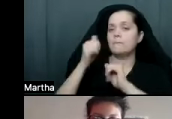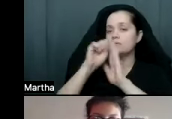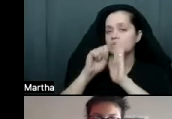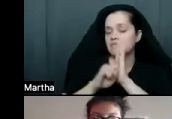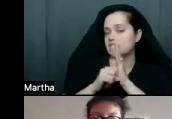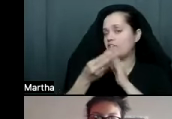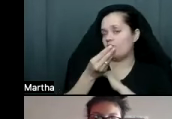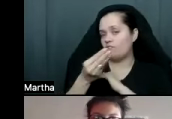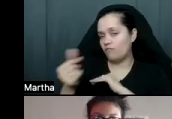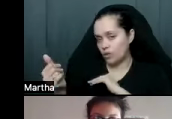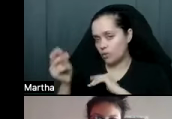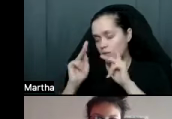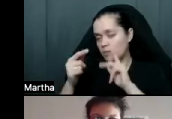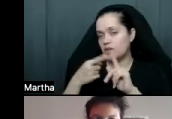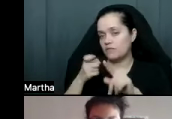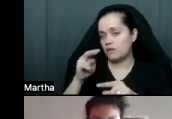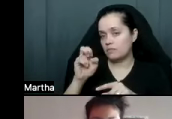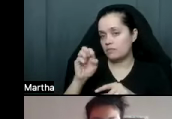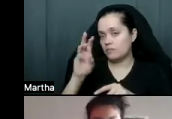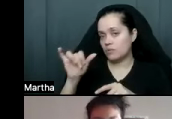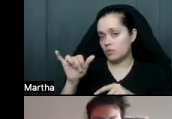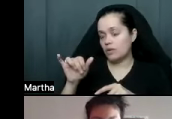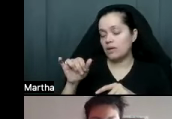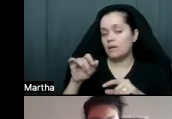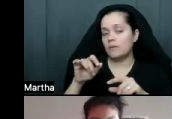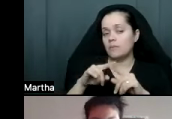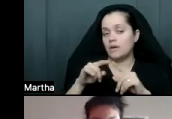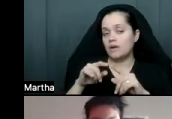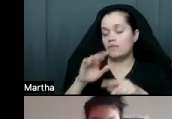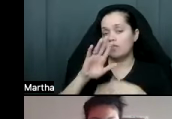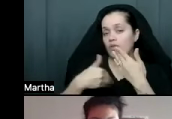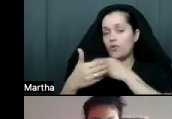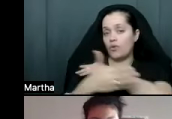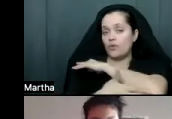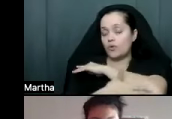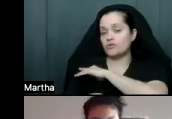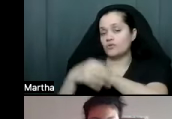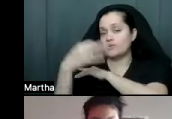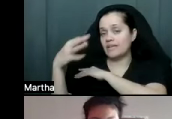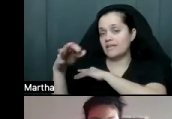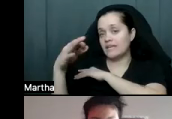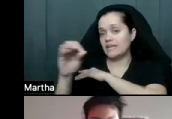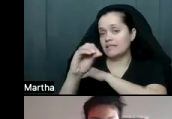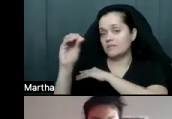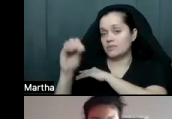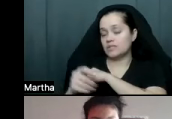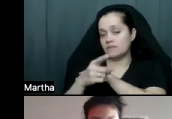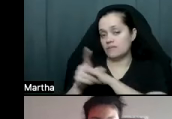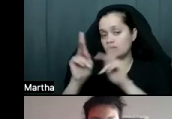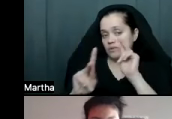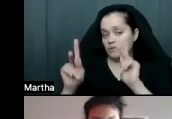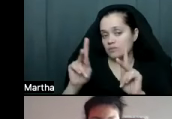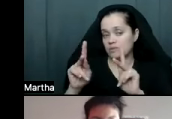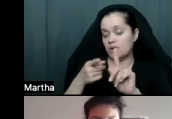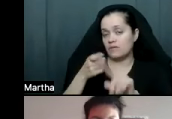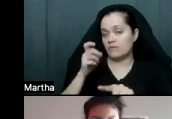very few people who say they're of Norwegian heritage. For the whole country, 19% of those people